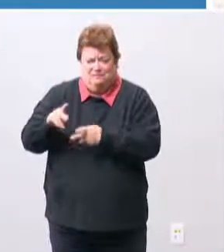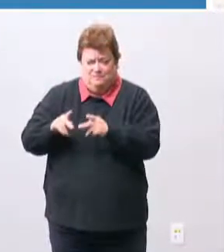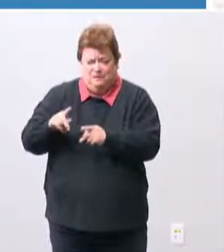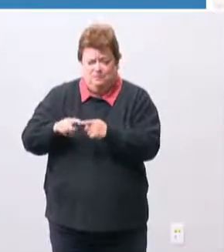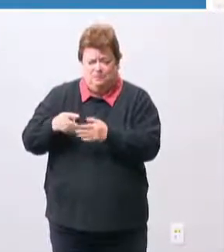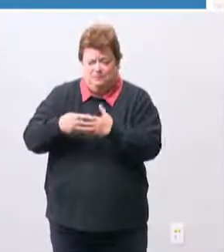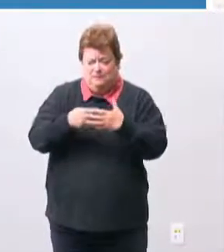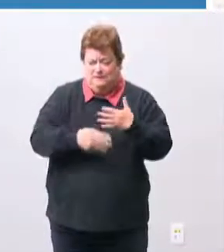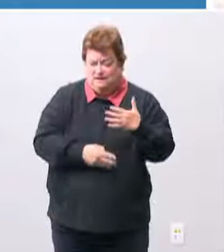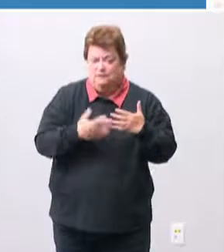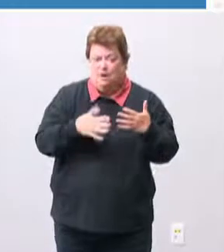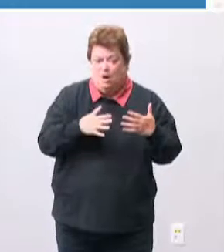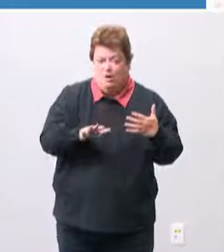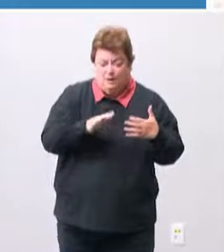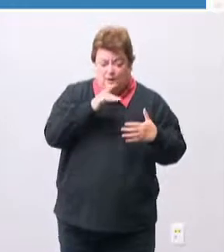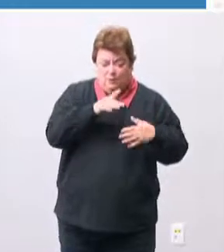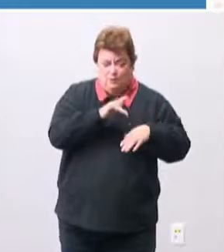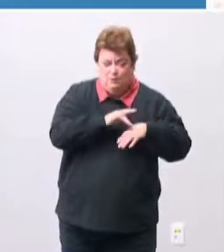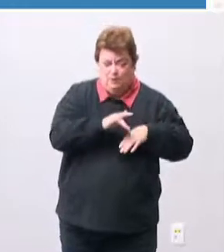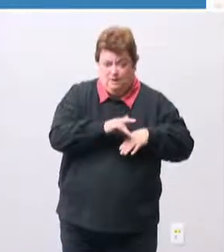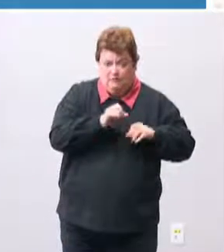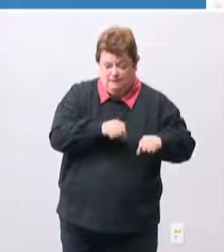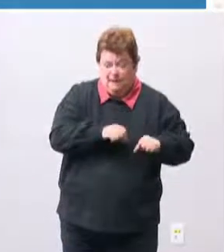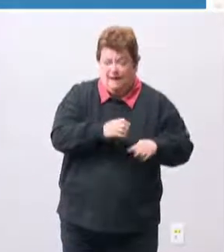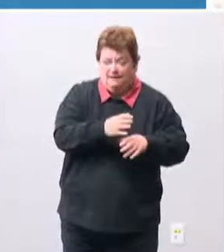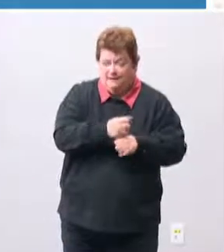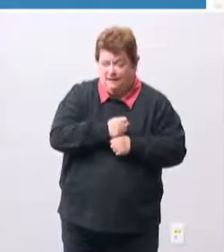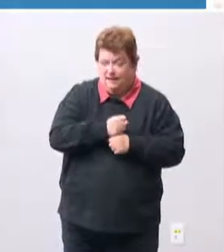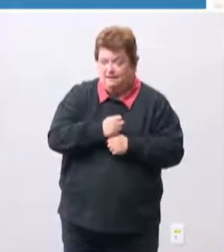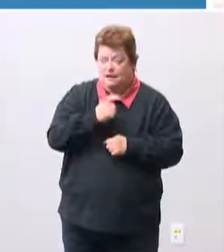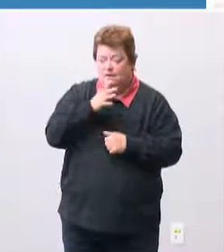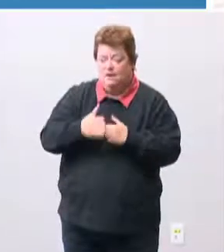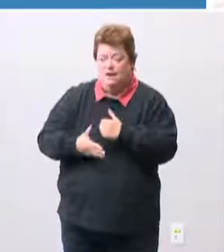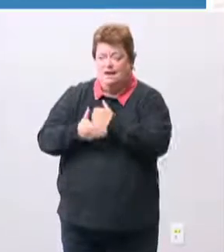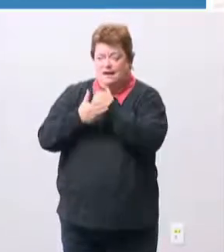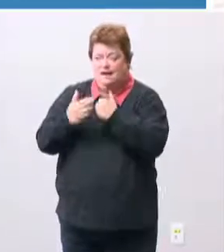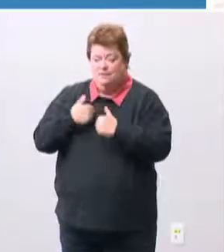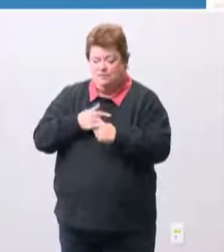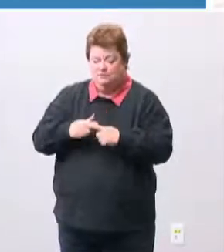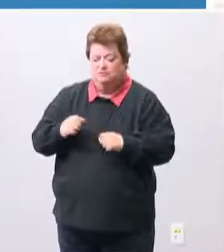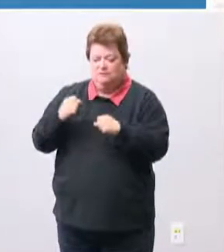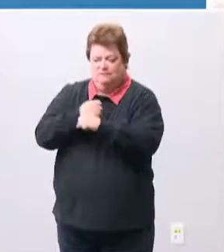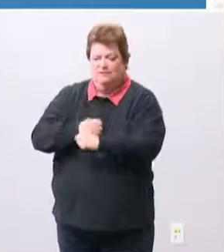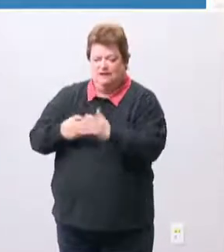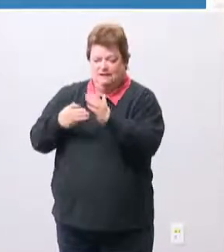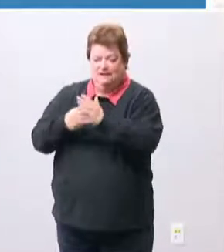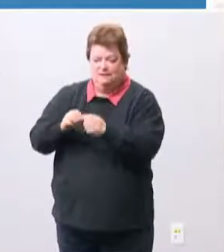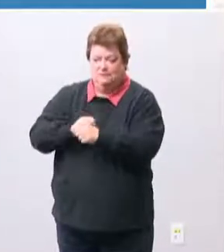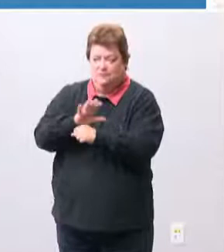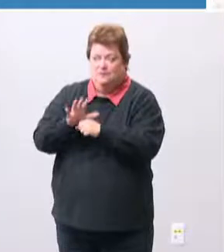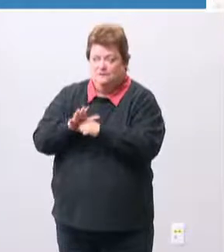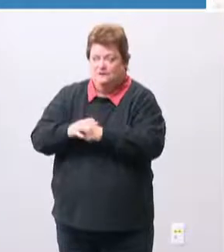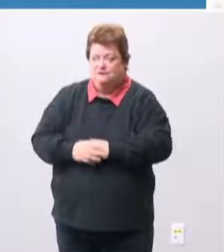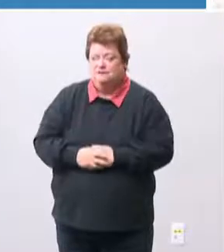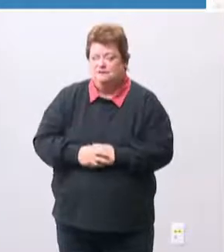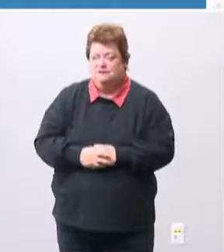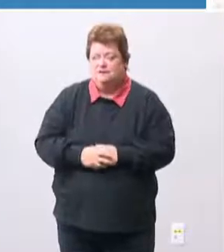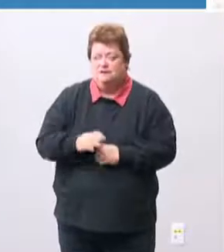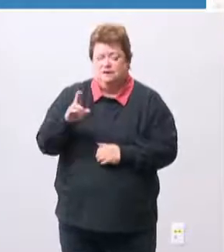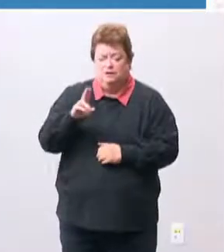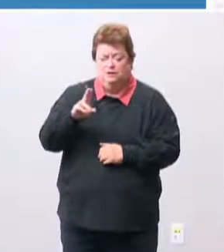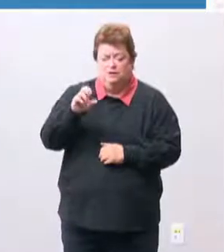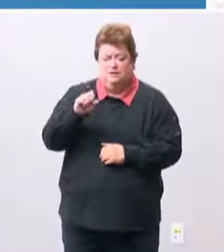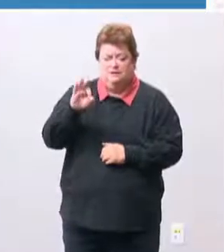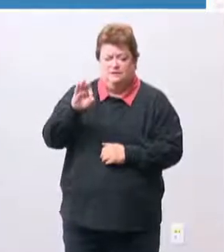eligible for vaccine and aiding in our community's progress in the fight against the virus. The U.S. Food and